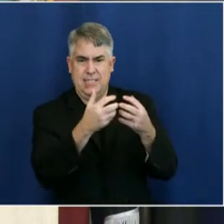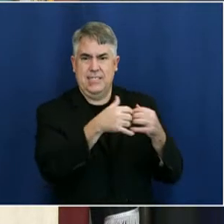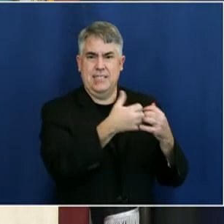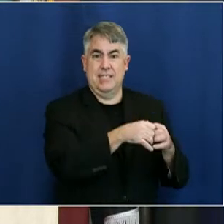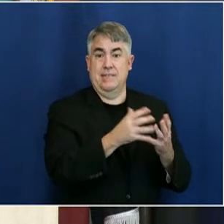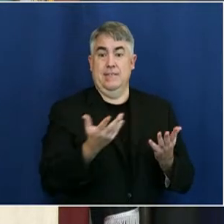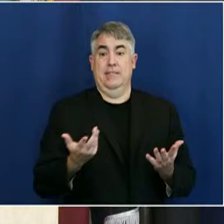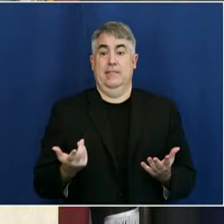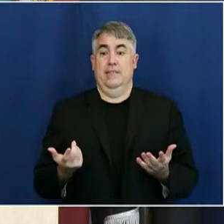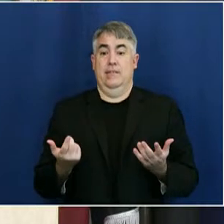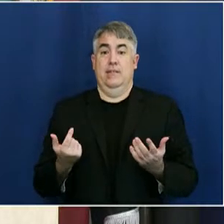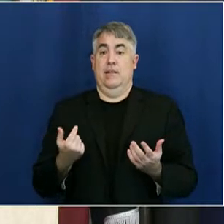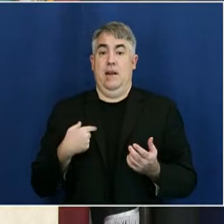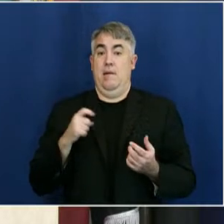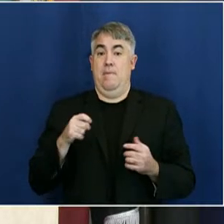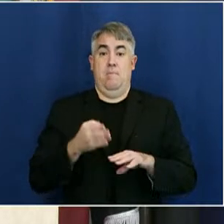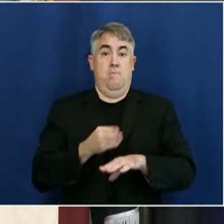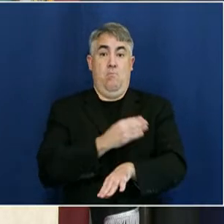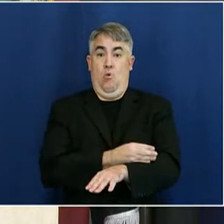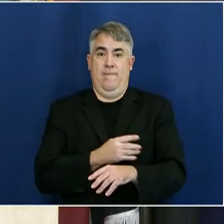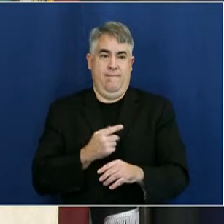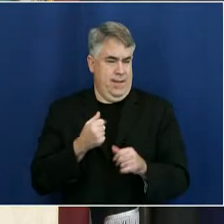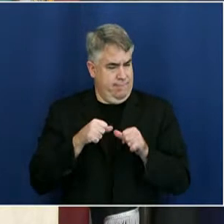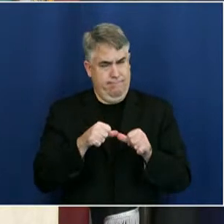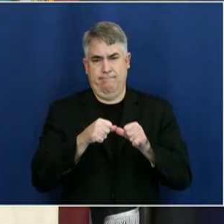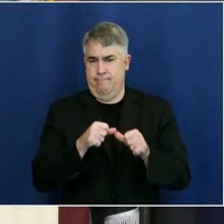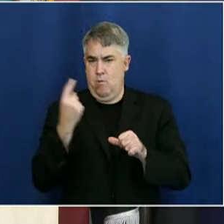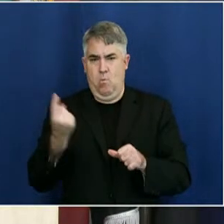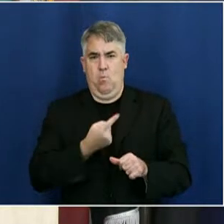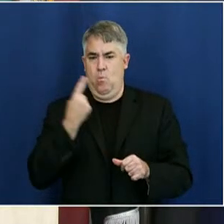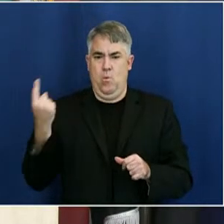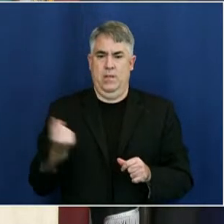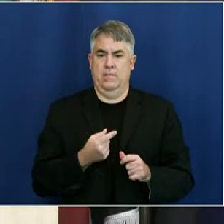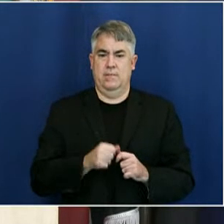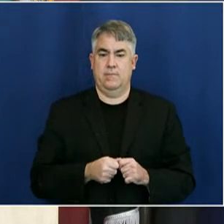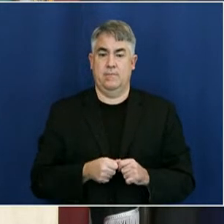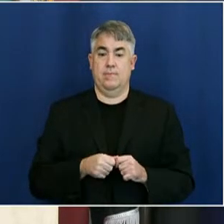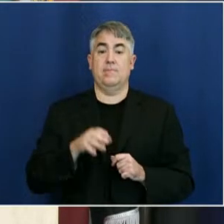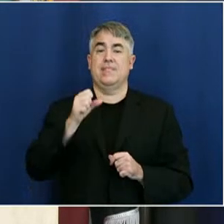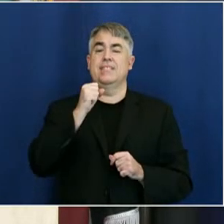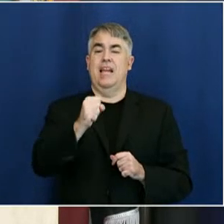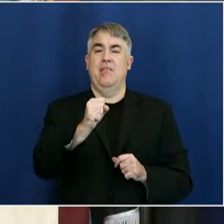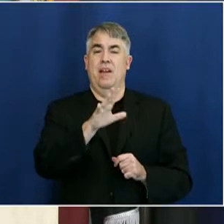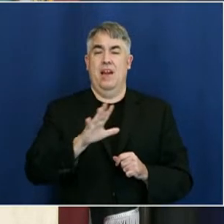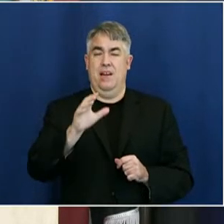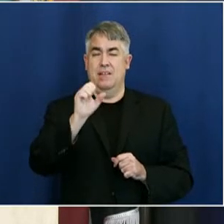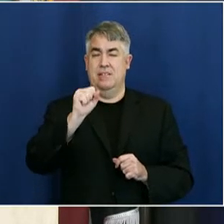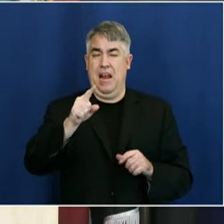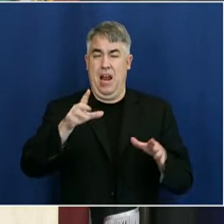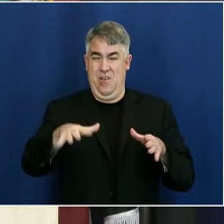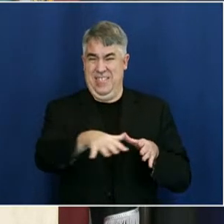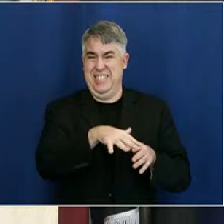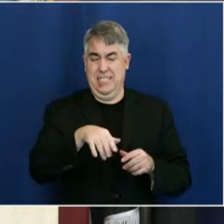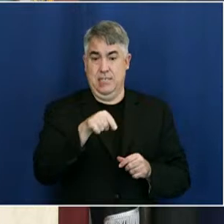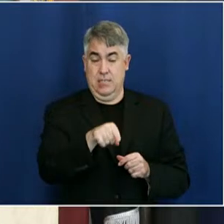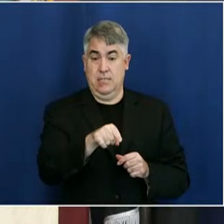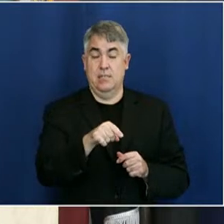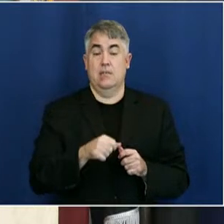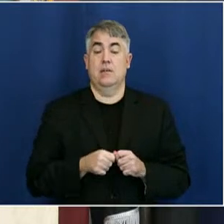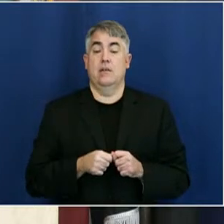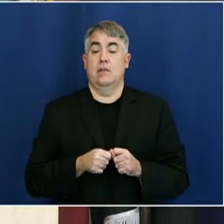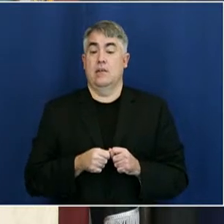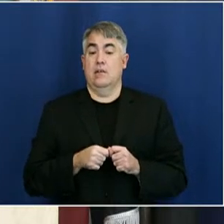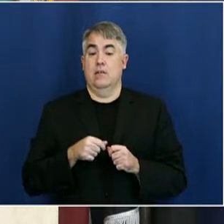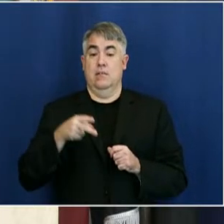have to do better. The South region, as Supervisor Vargas will talk about, is second in terms of number of vaccines administered per